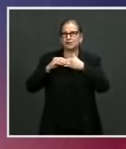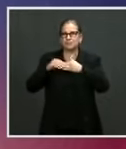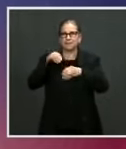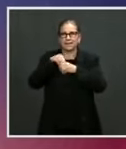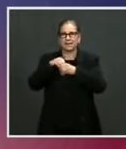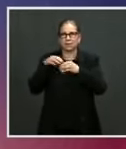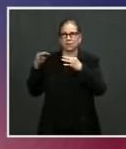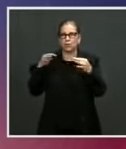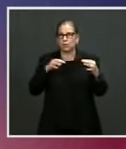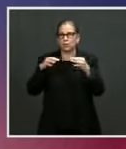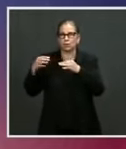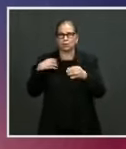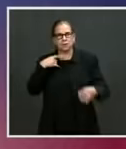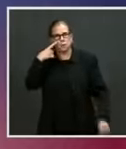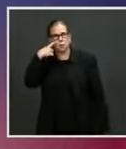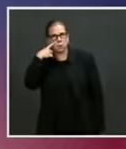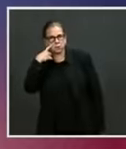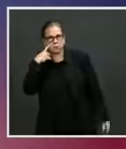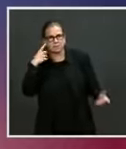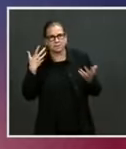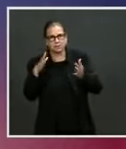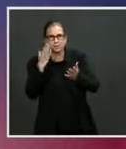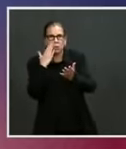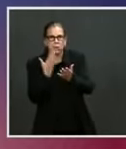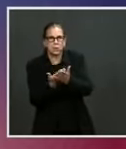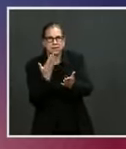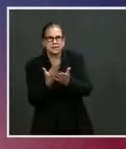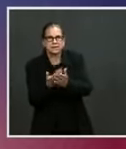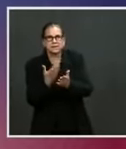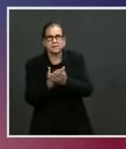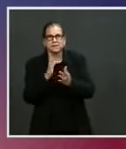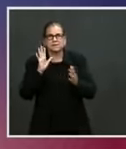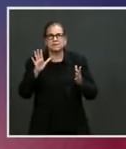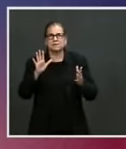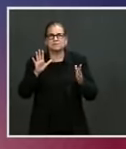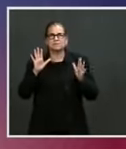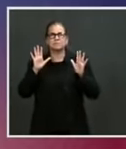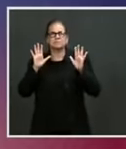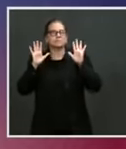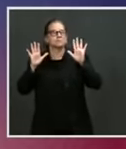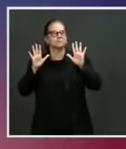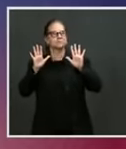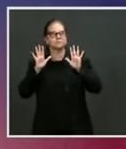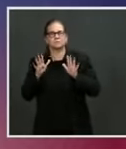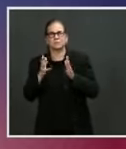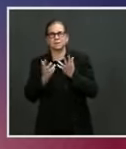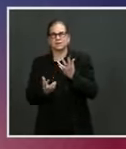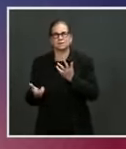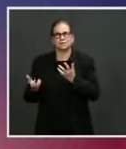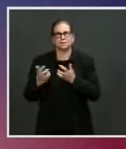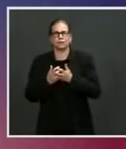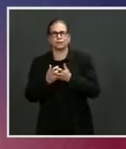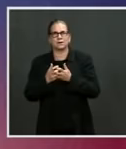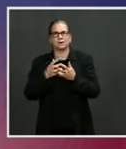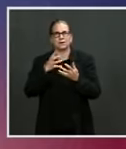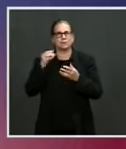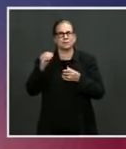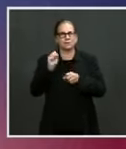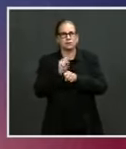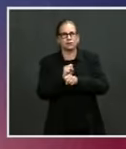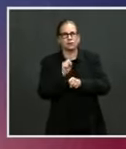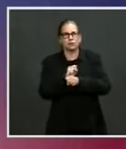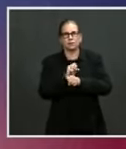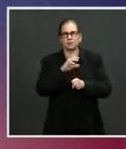leader of extraordinary integrity, and it is my pleasure to serve alongside him again. Ladies and gentlemen, it's my